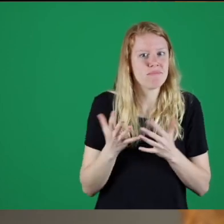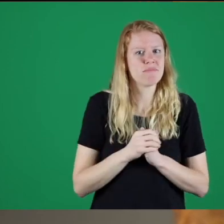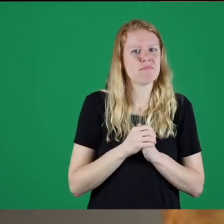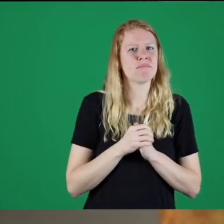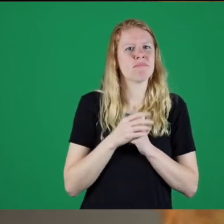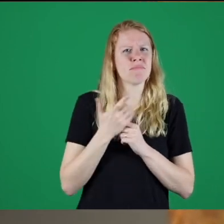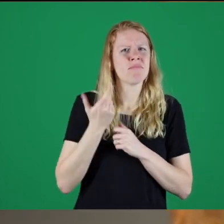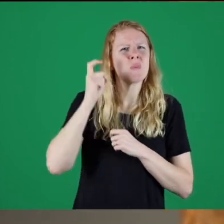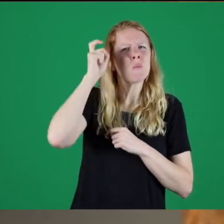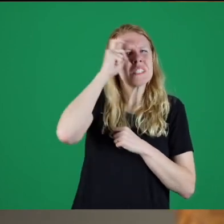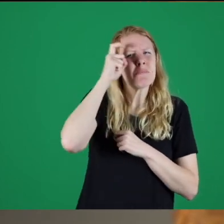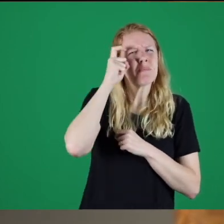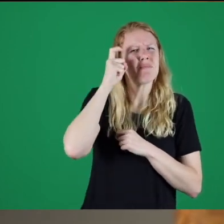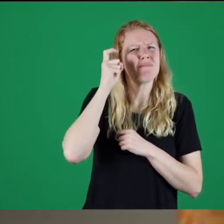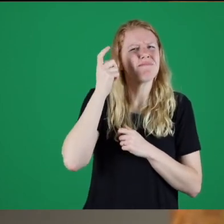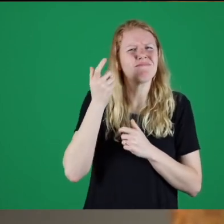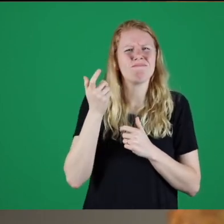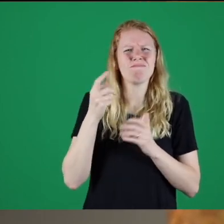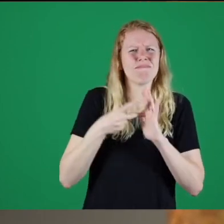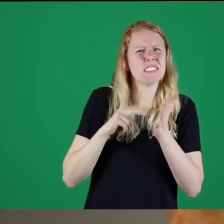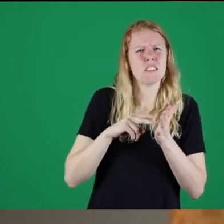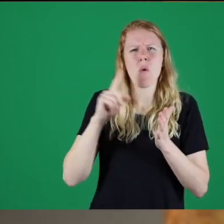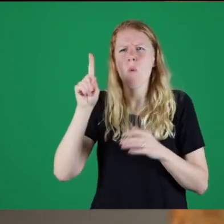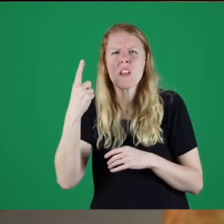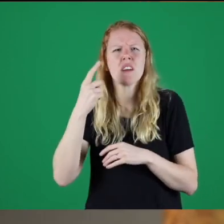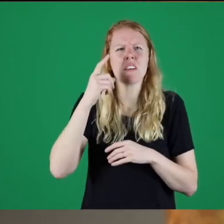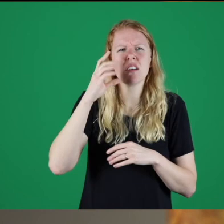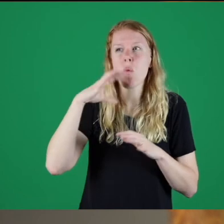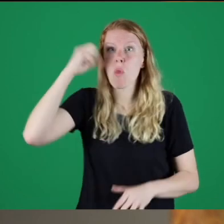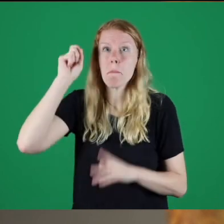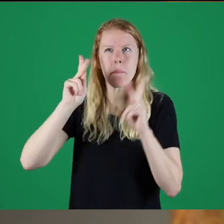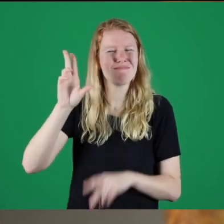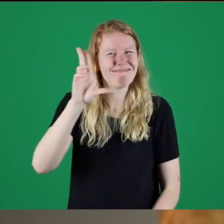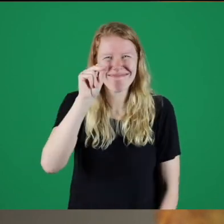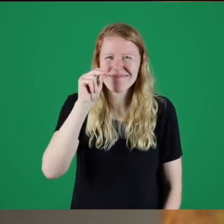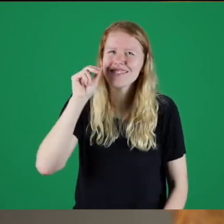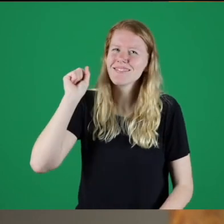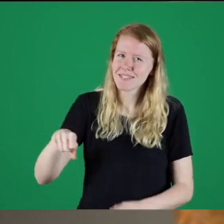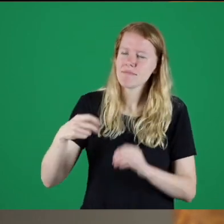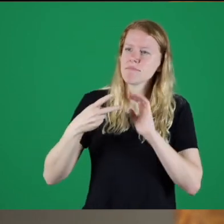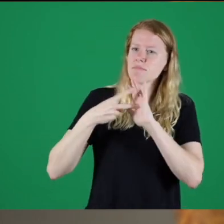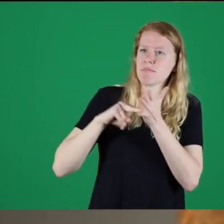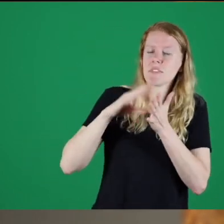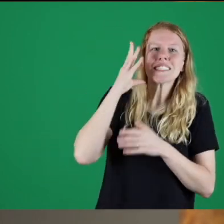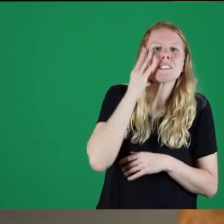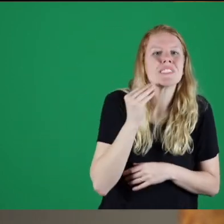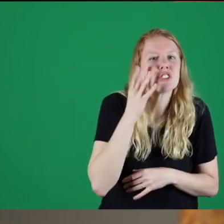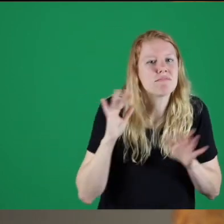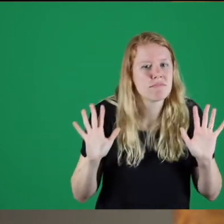Wisdom is not so much dependent upon age as it is experience. I think in our society we